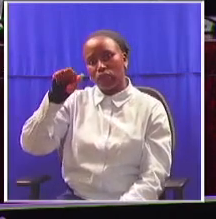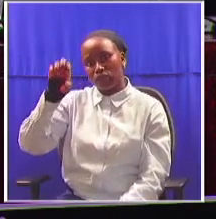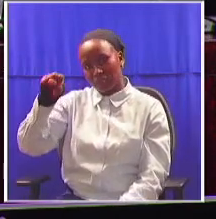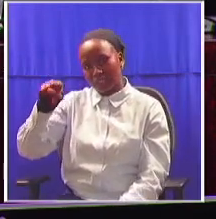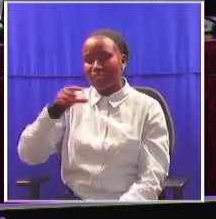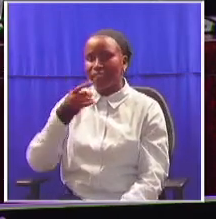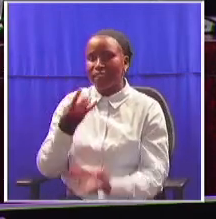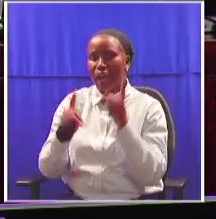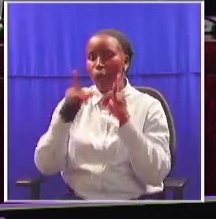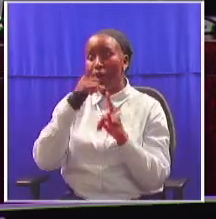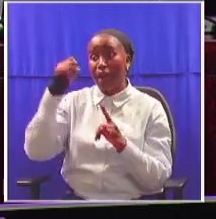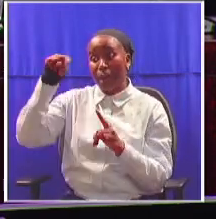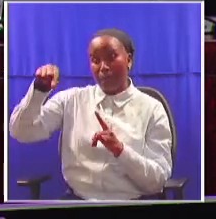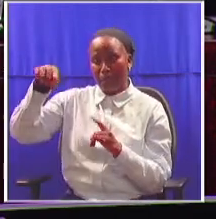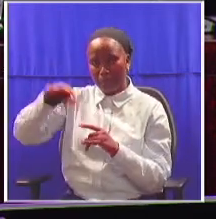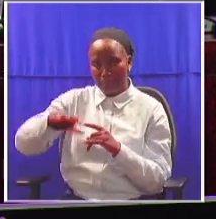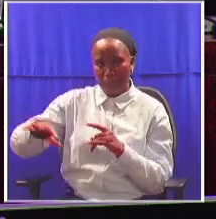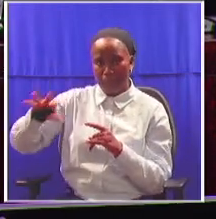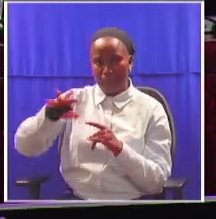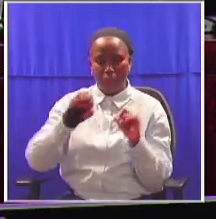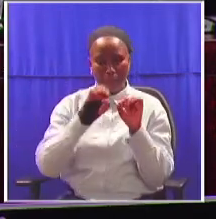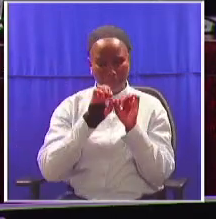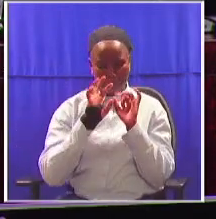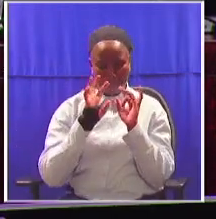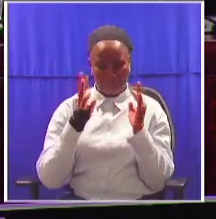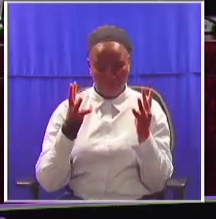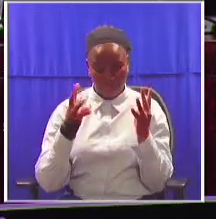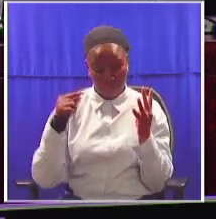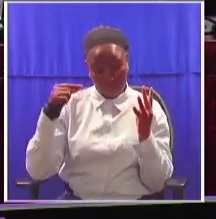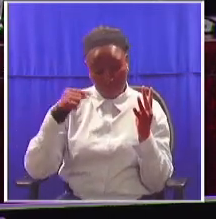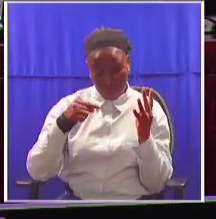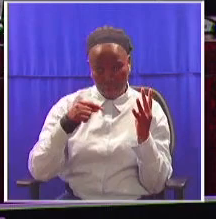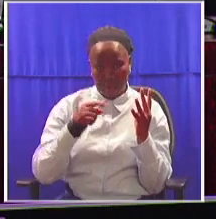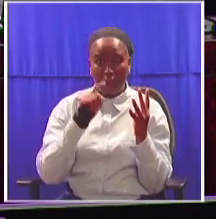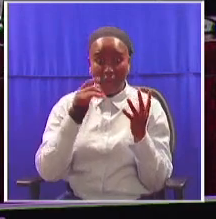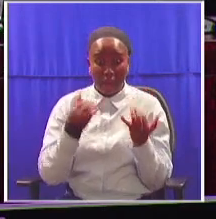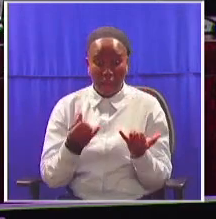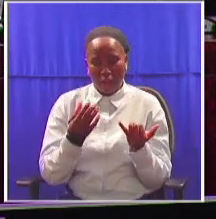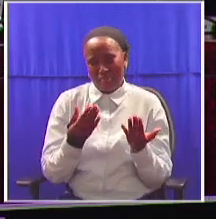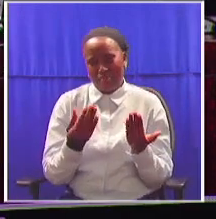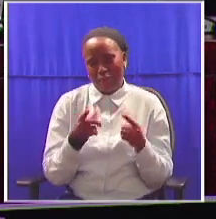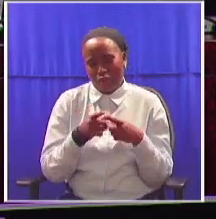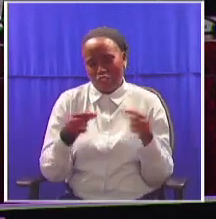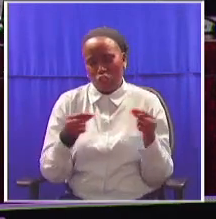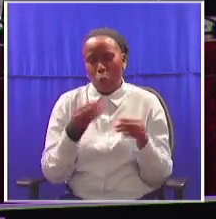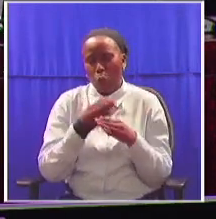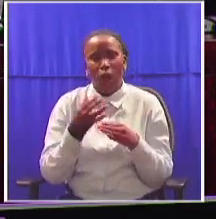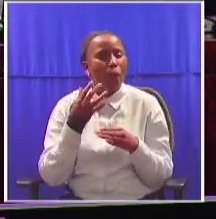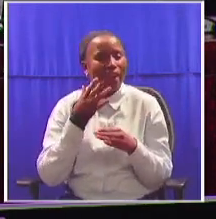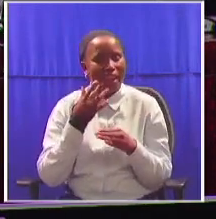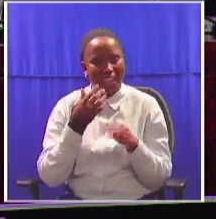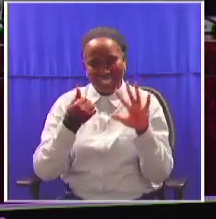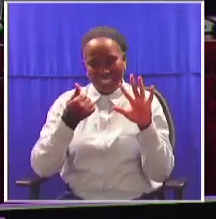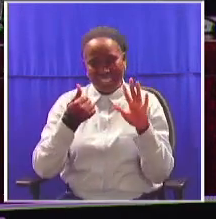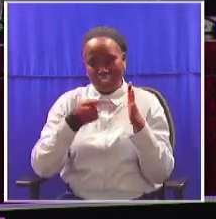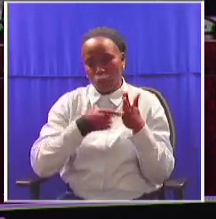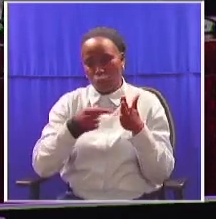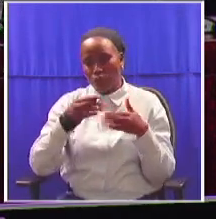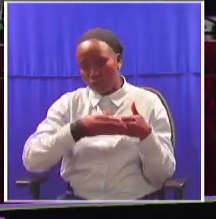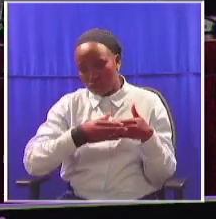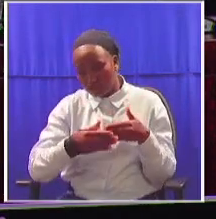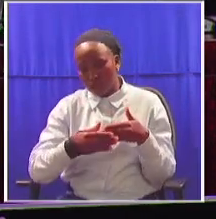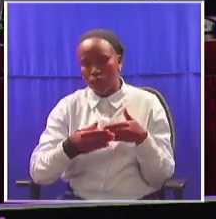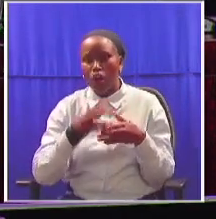The panel is expected to complete its work within 6 weeks and to submit